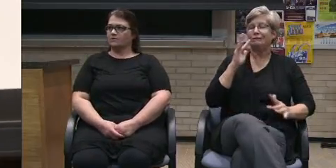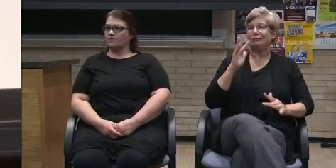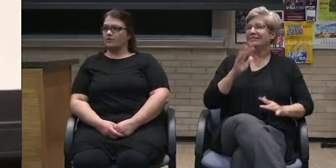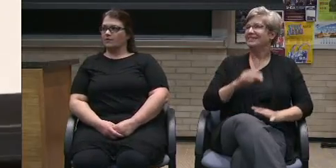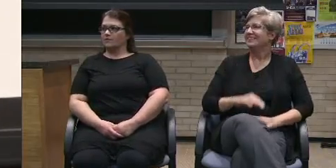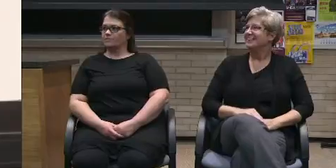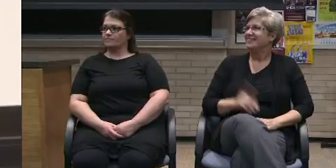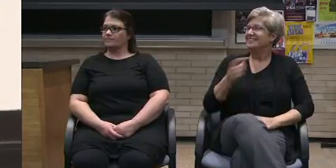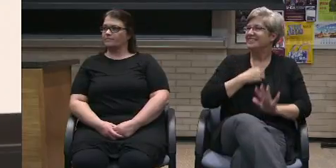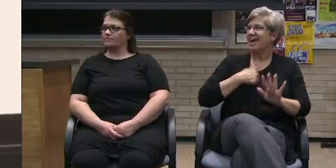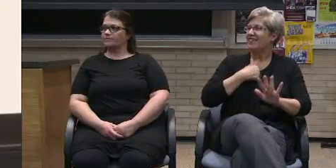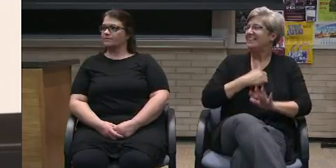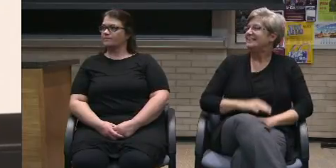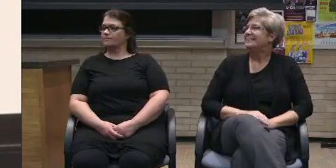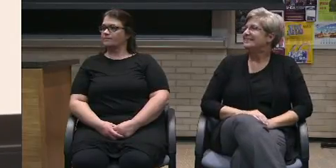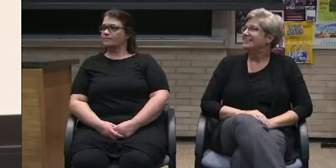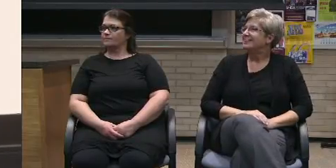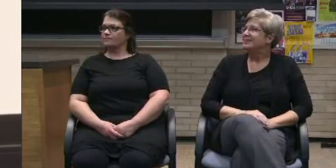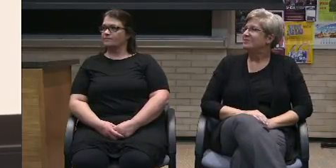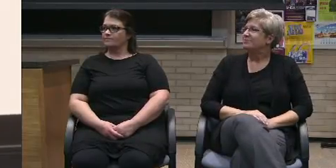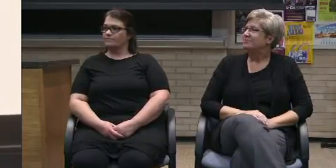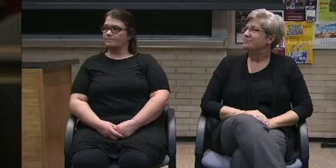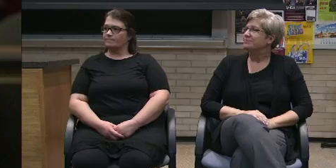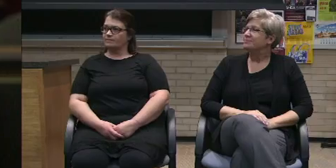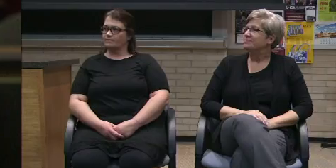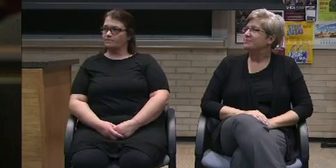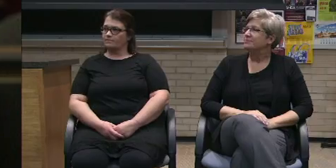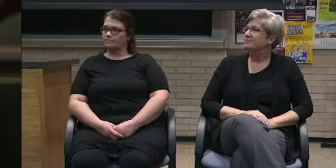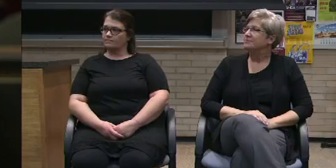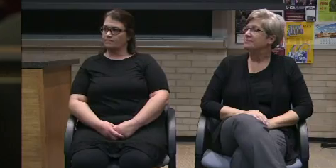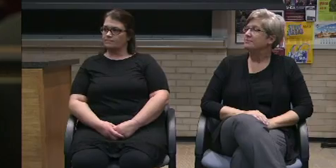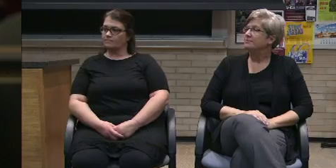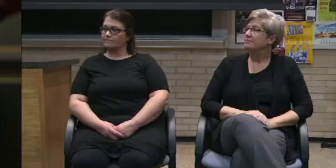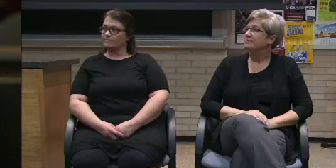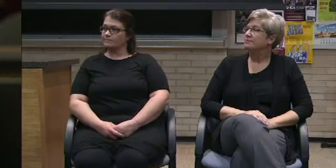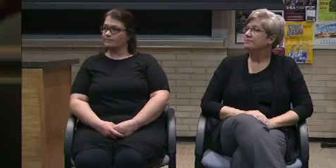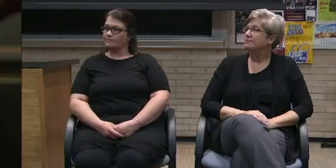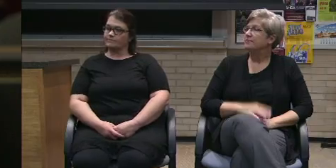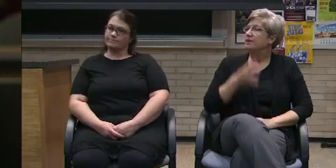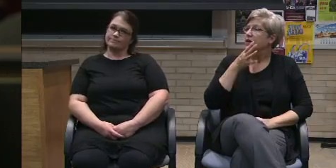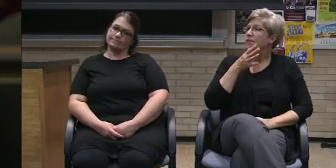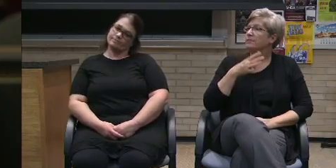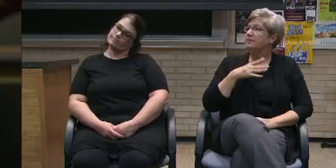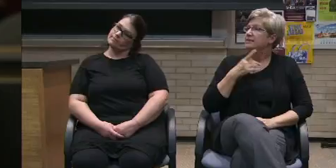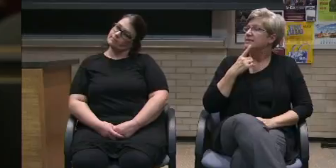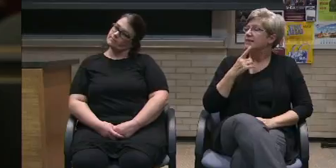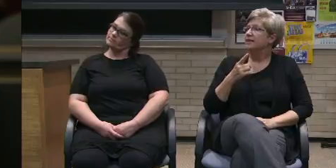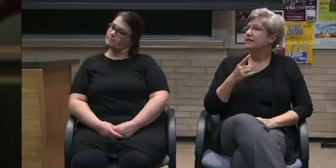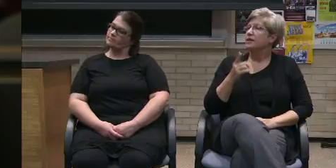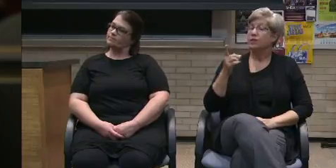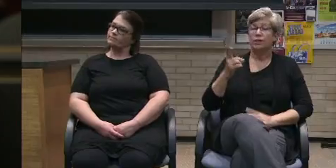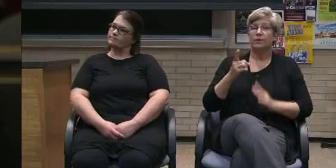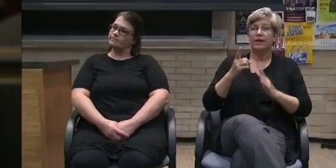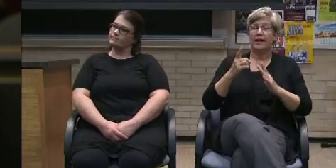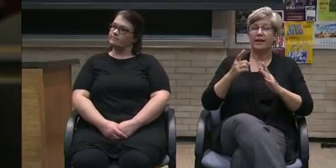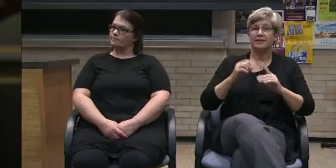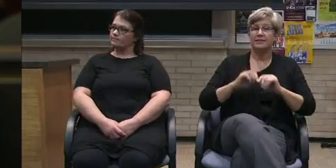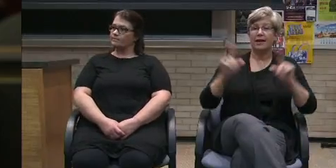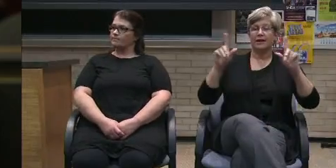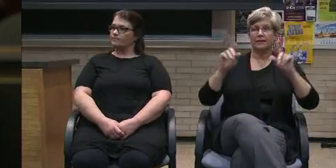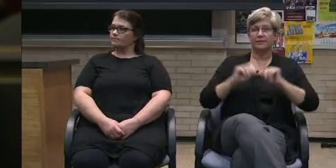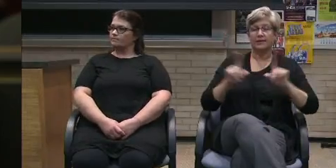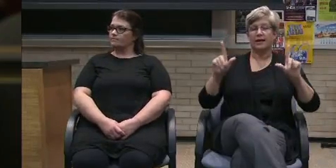Sorry. It's okay. I mean, you have listed lots of things that you did to increase